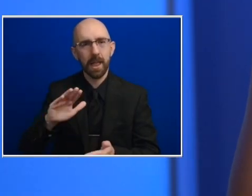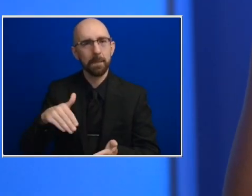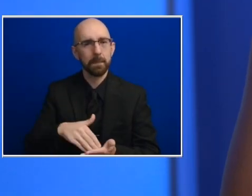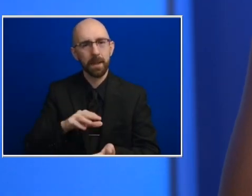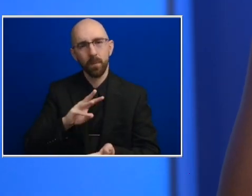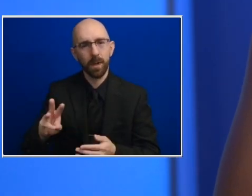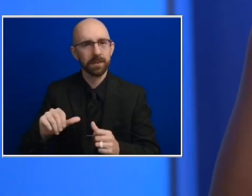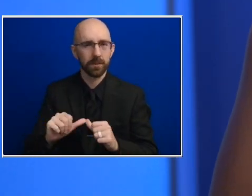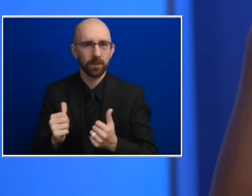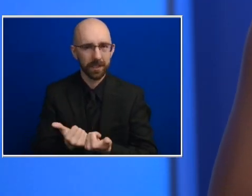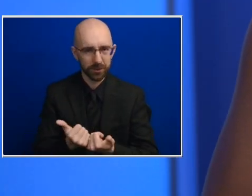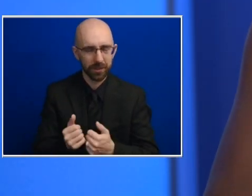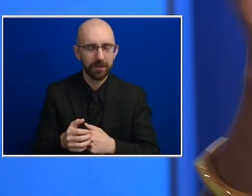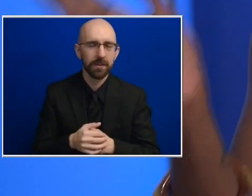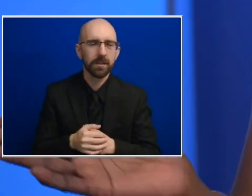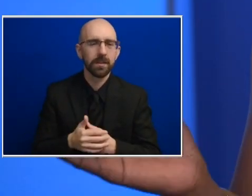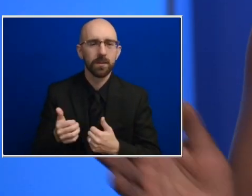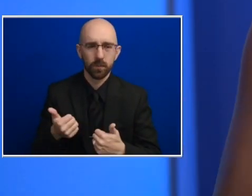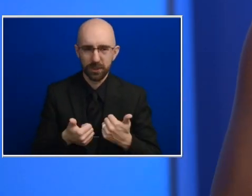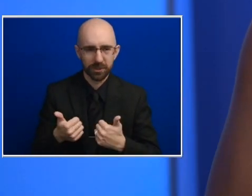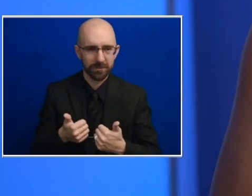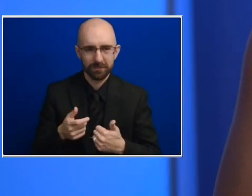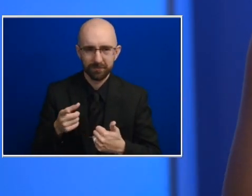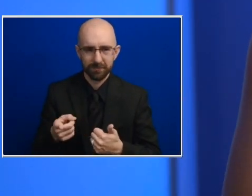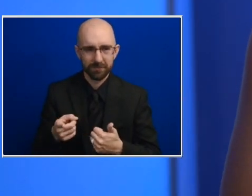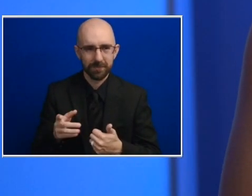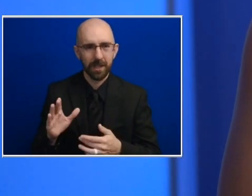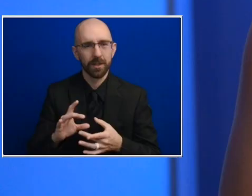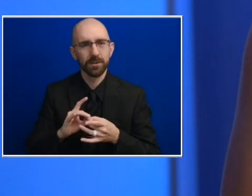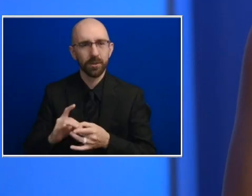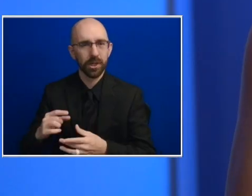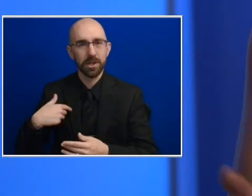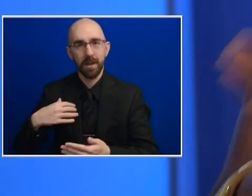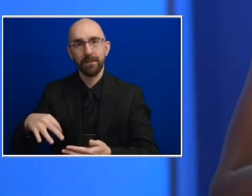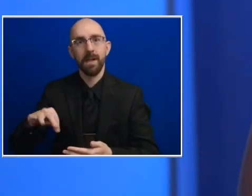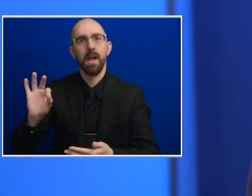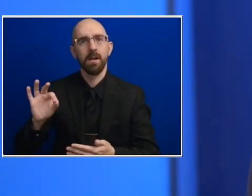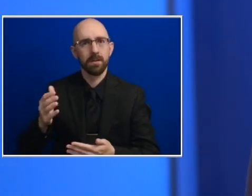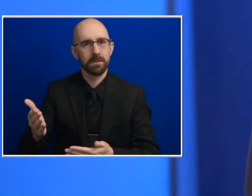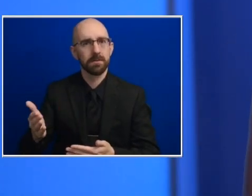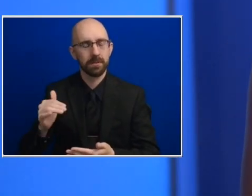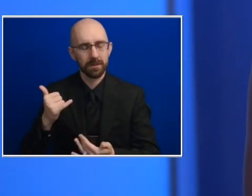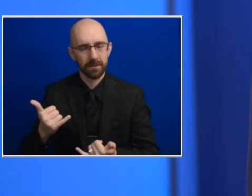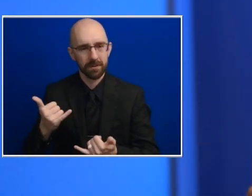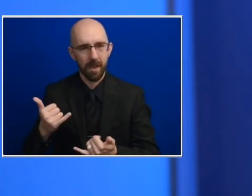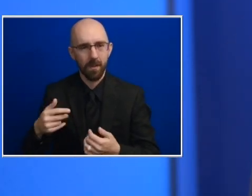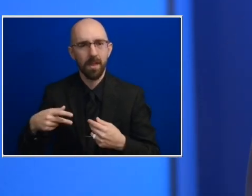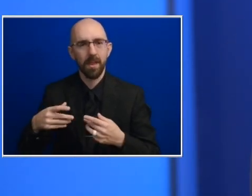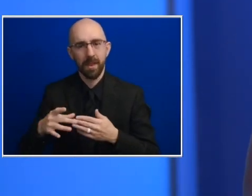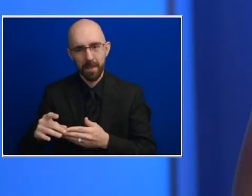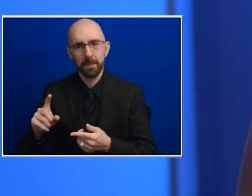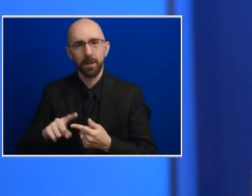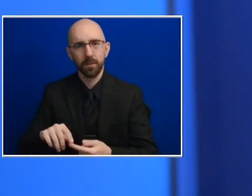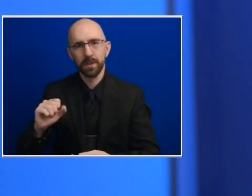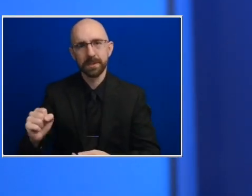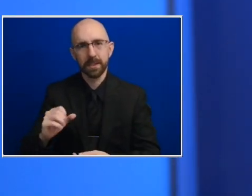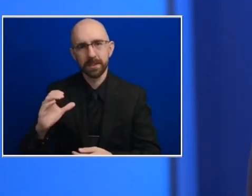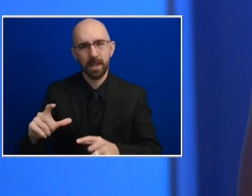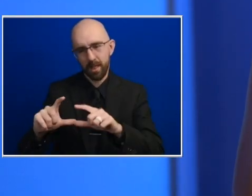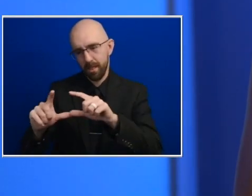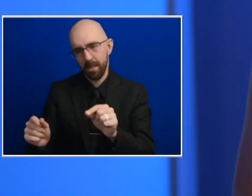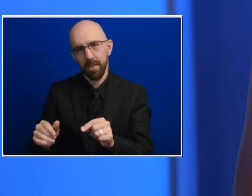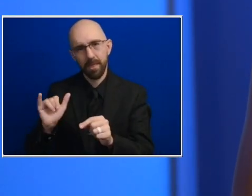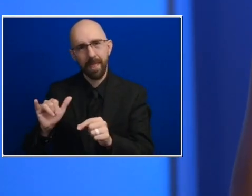Association, which this is the association I found that now led me to sickle cell, to this gene